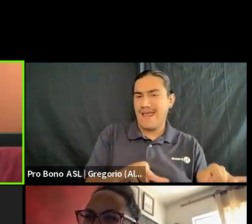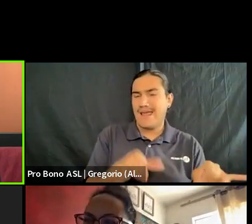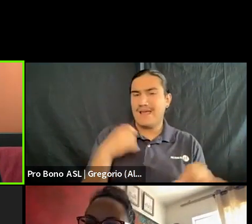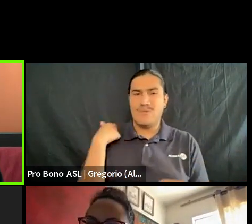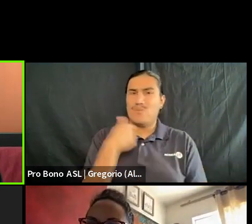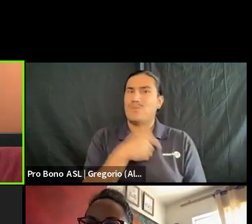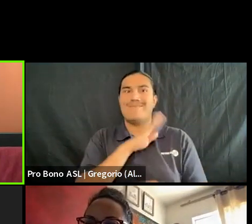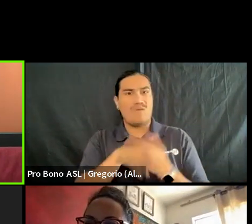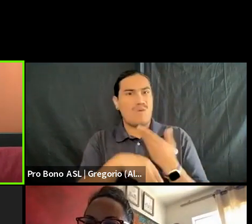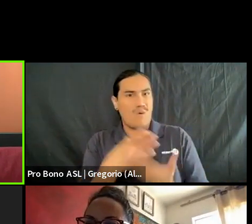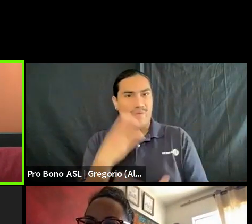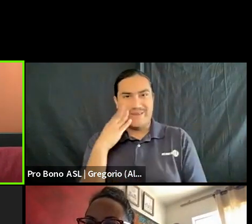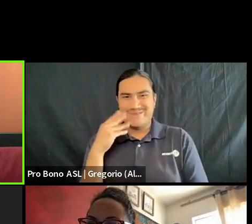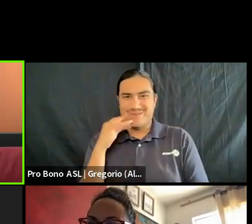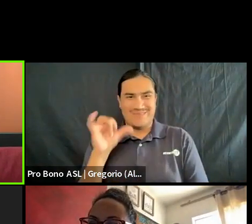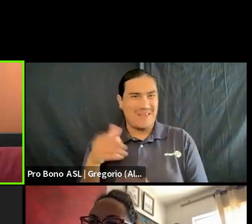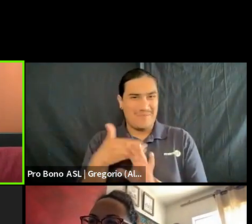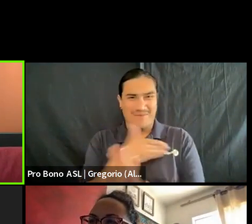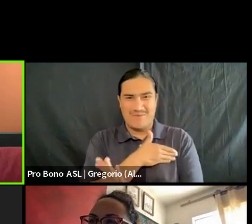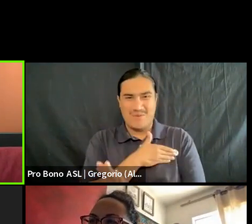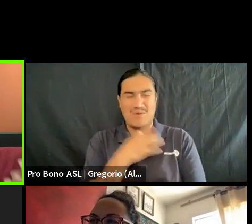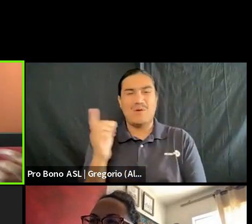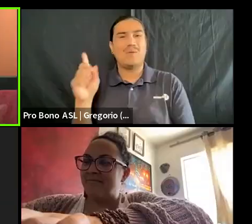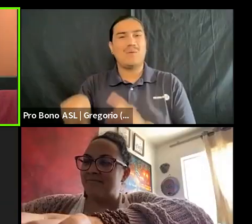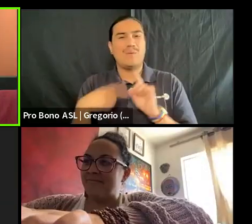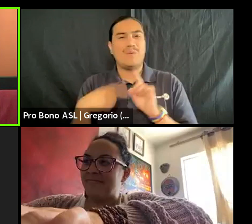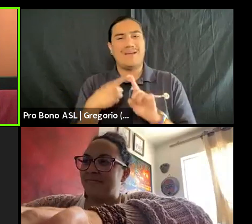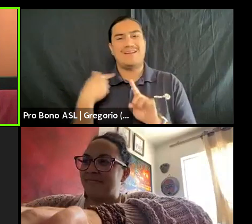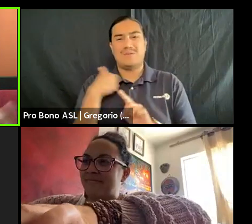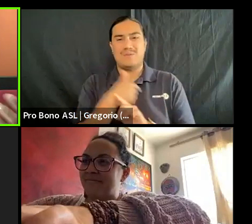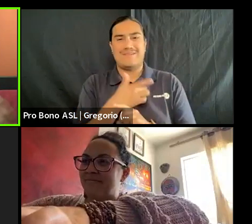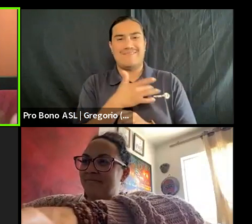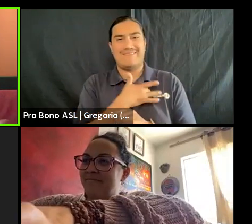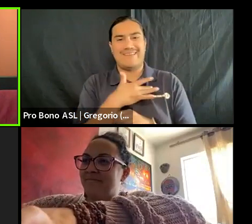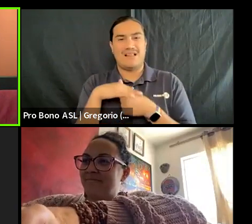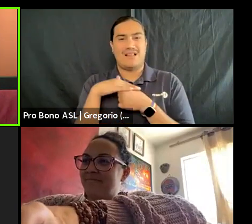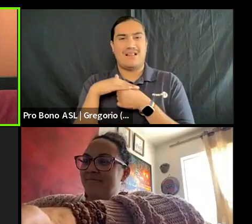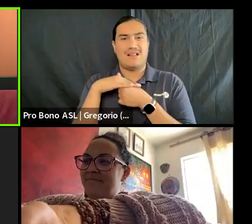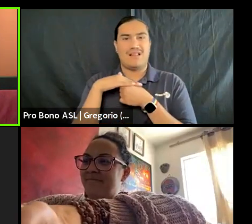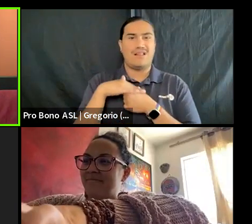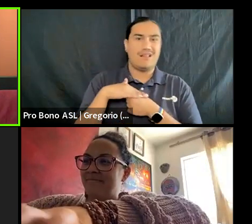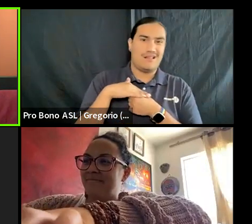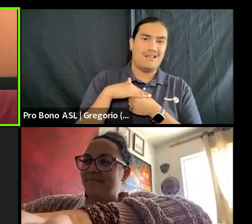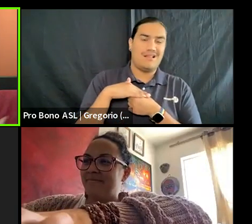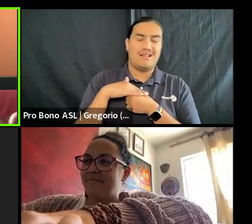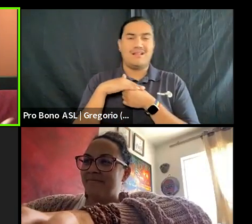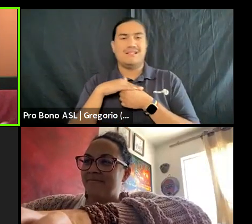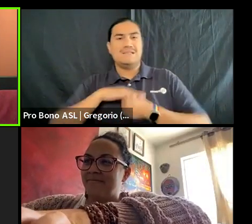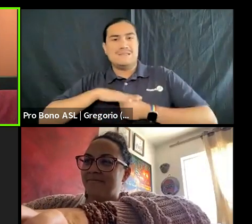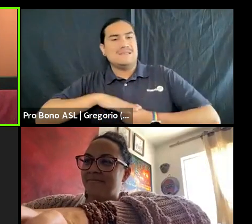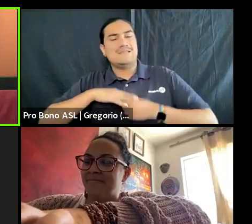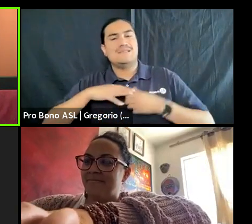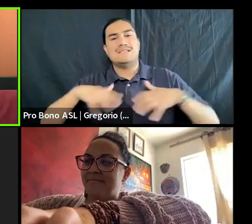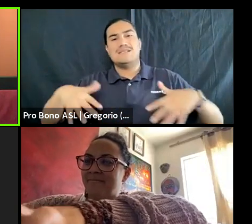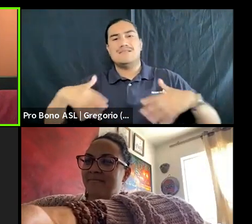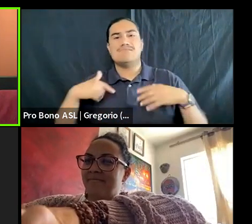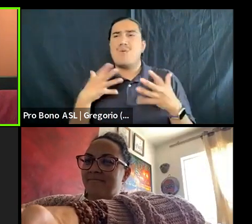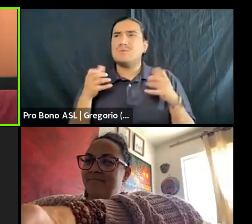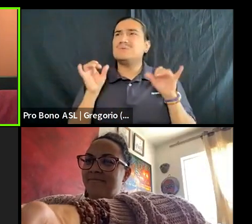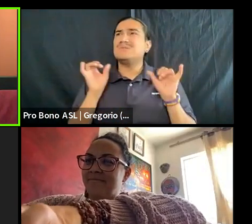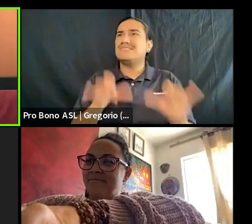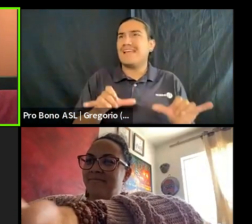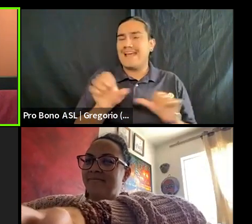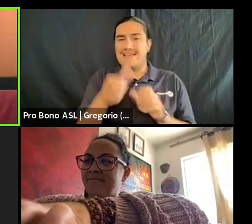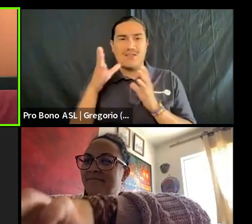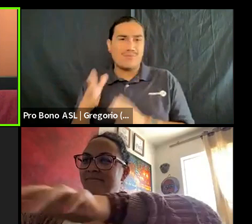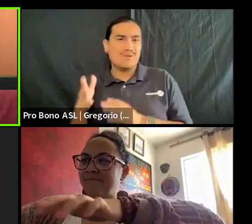been there before, where we feel oppressed by this, where we are, we wanna leave, another person